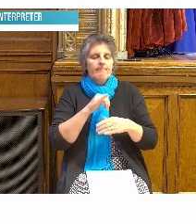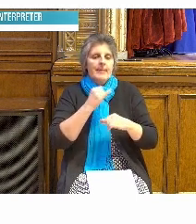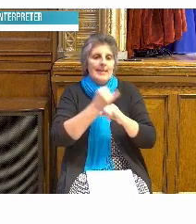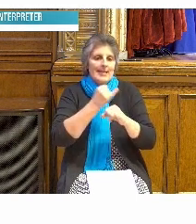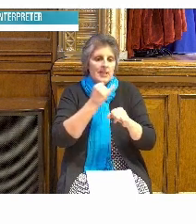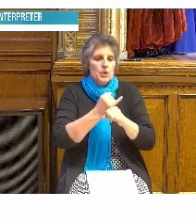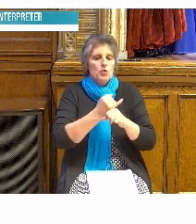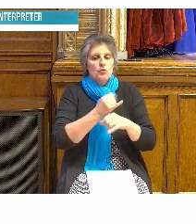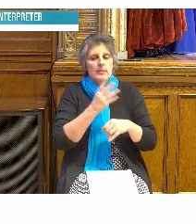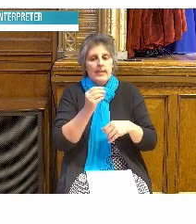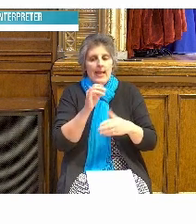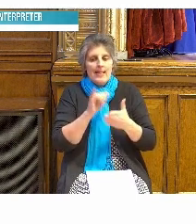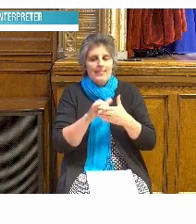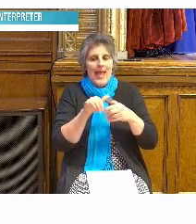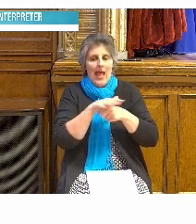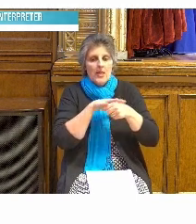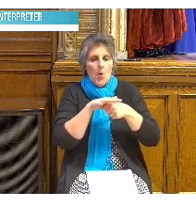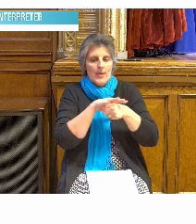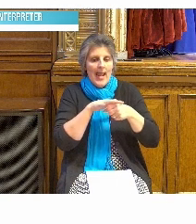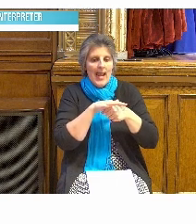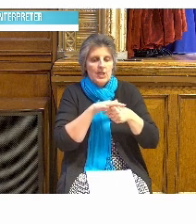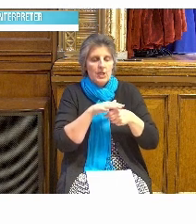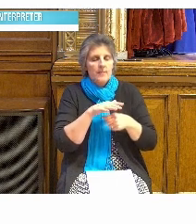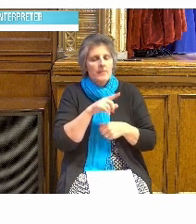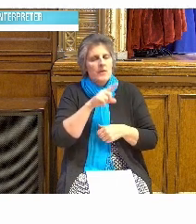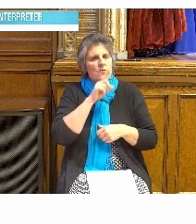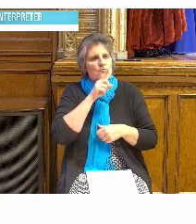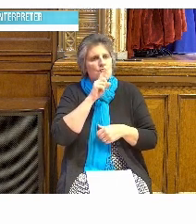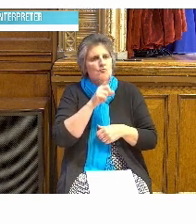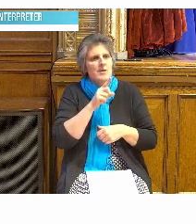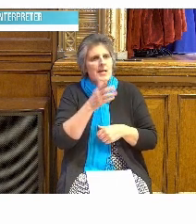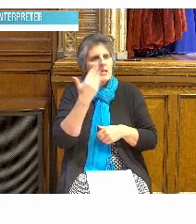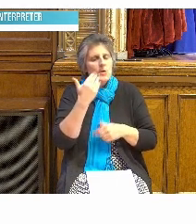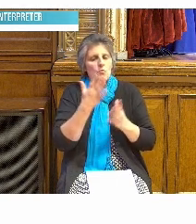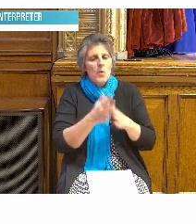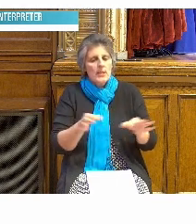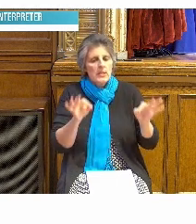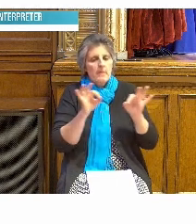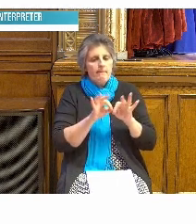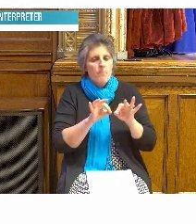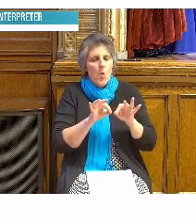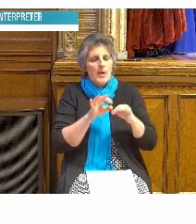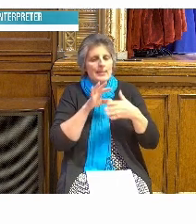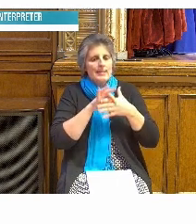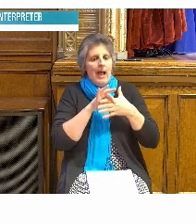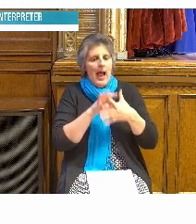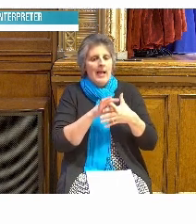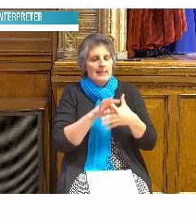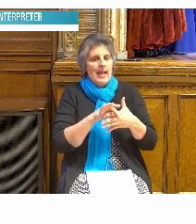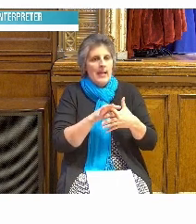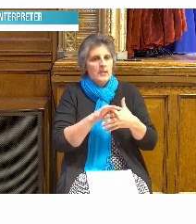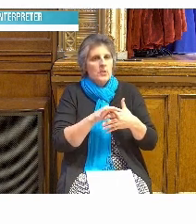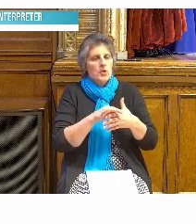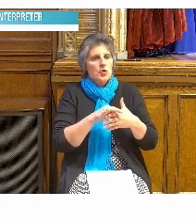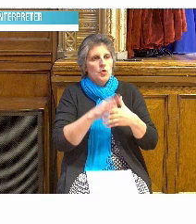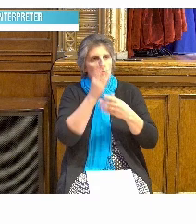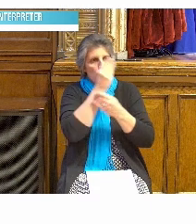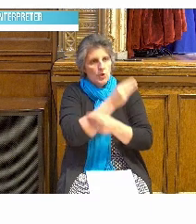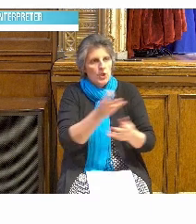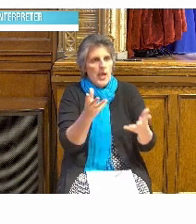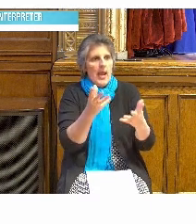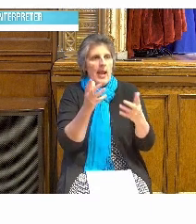in that location really was an important context to share